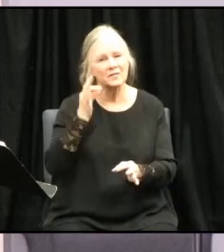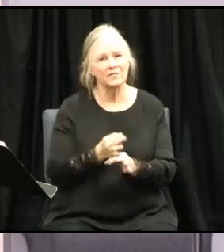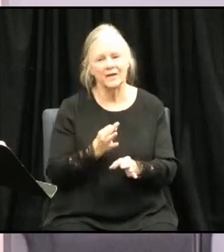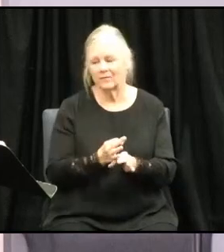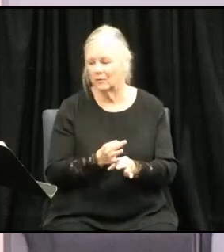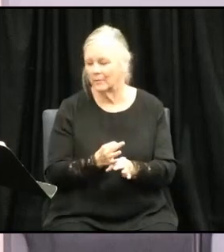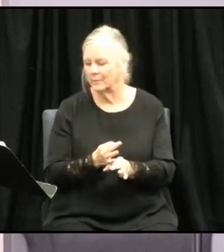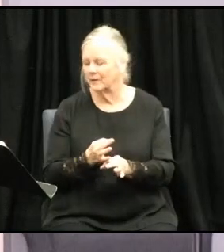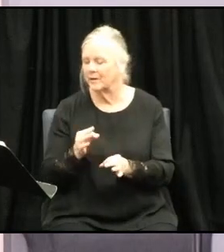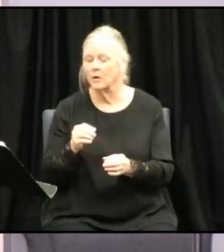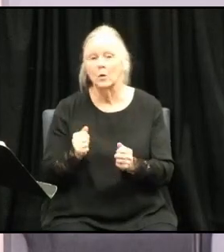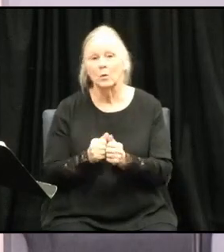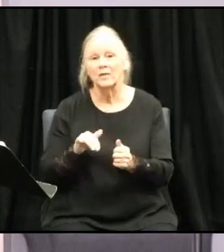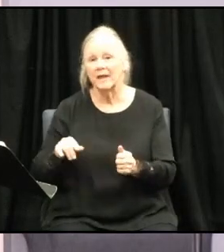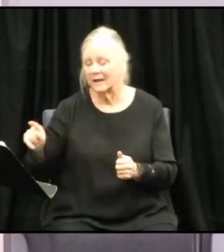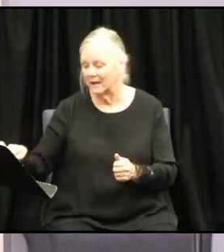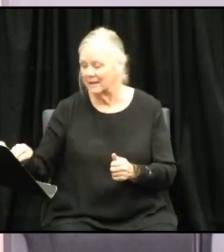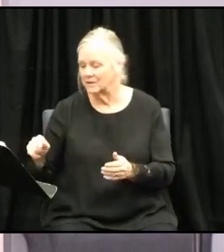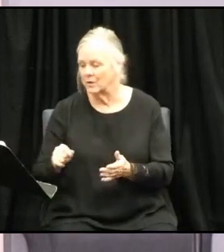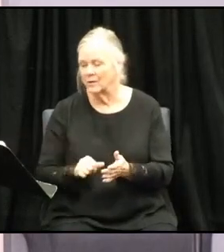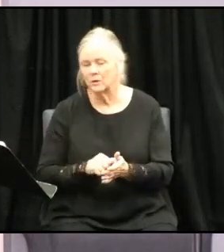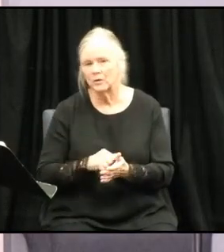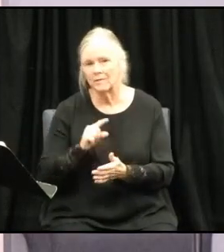1 Corinthians chapter 1.